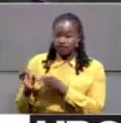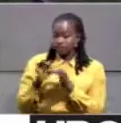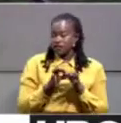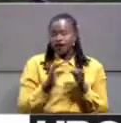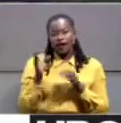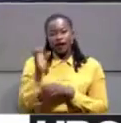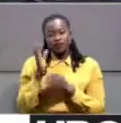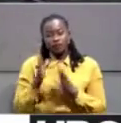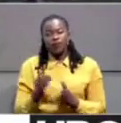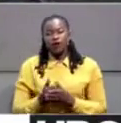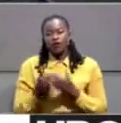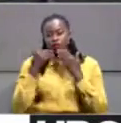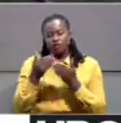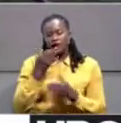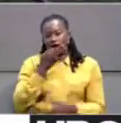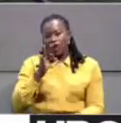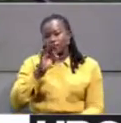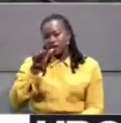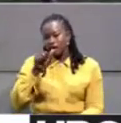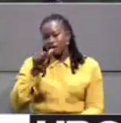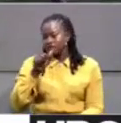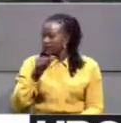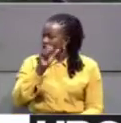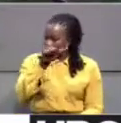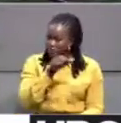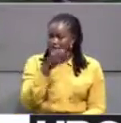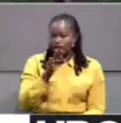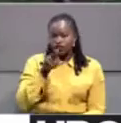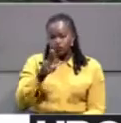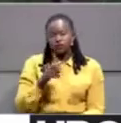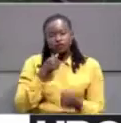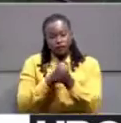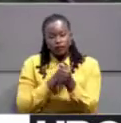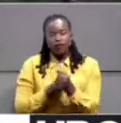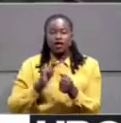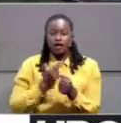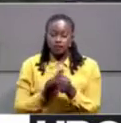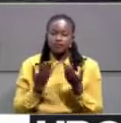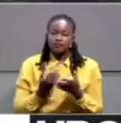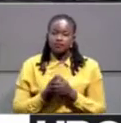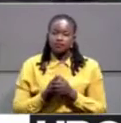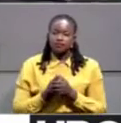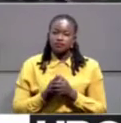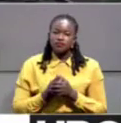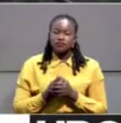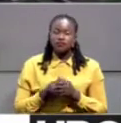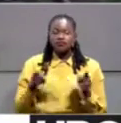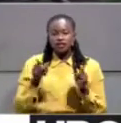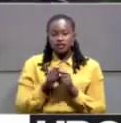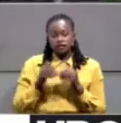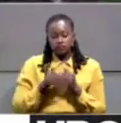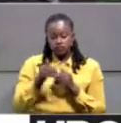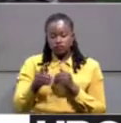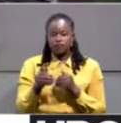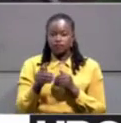thank PSFU, which funded us, and DIT, which assessed their appropriateness. And we know that going forward,